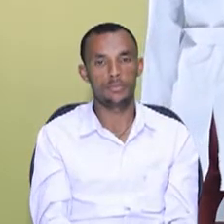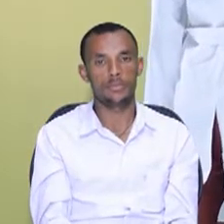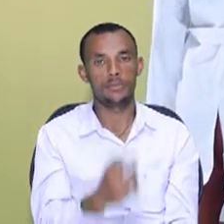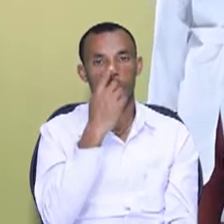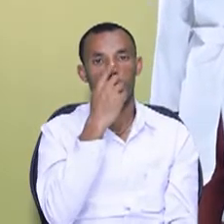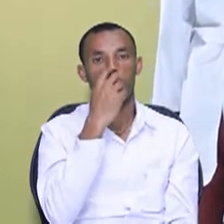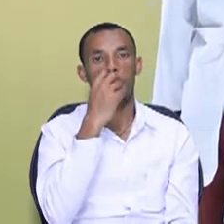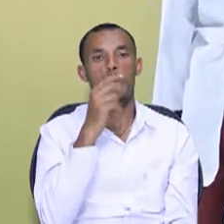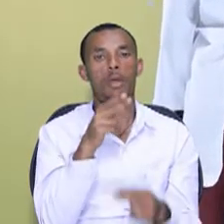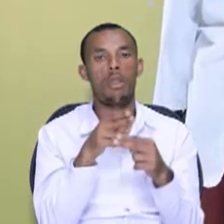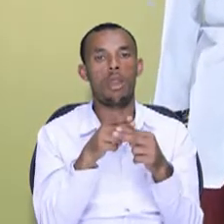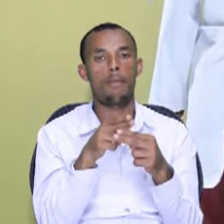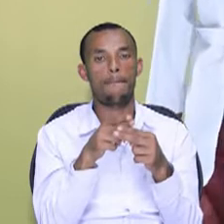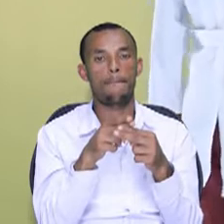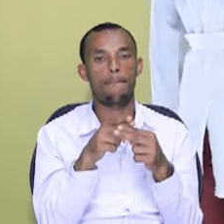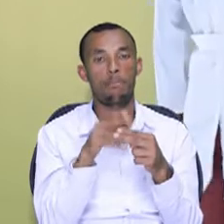common names